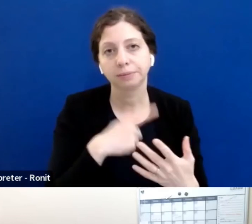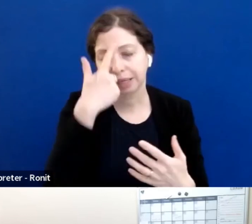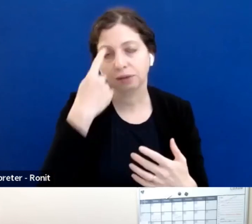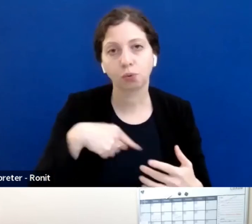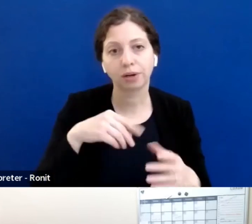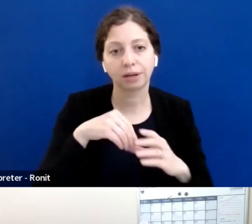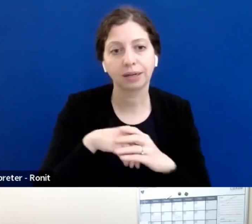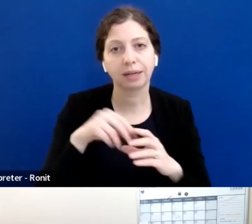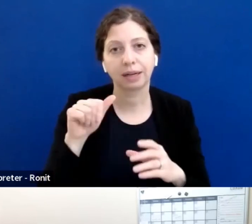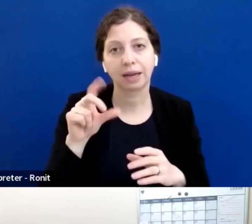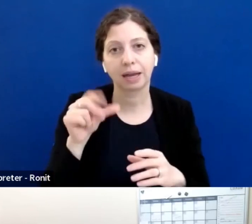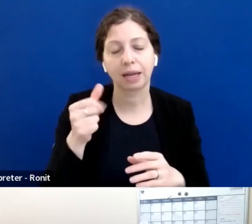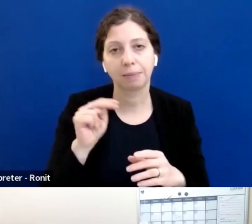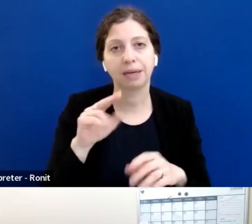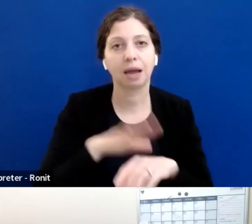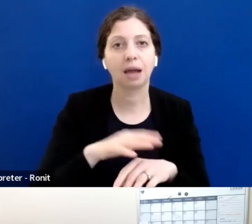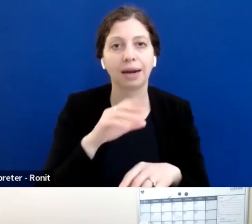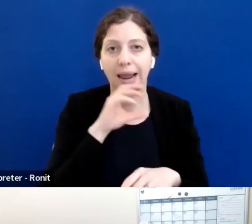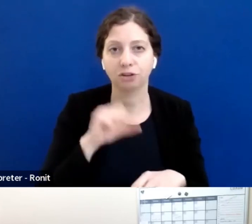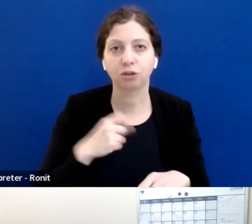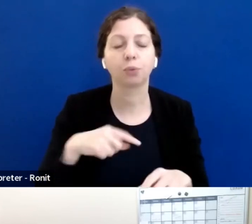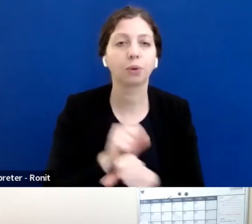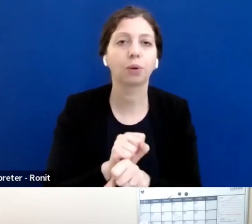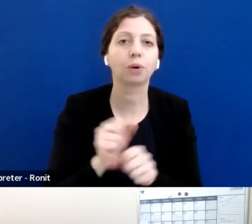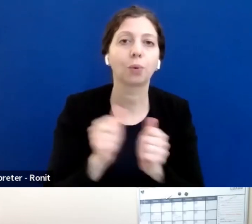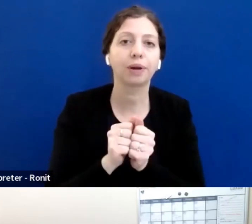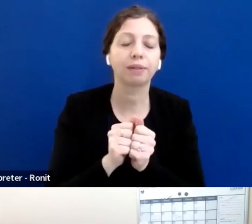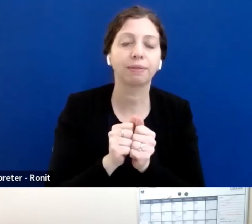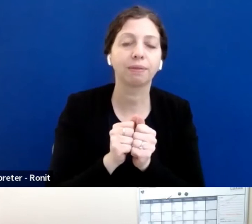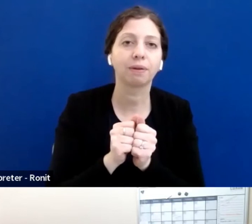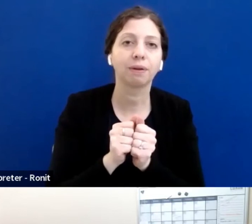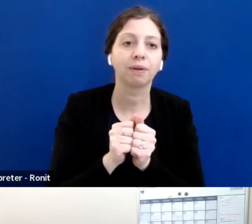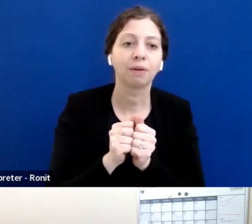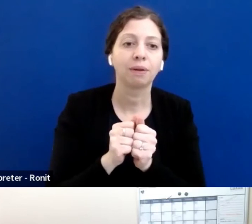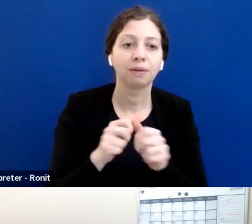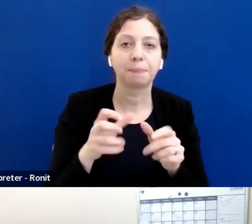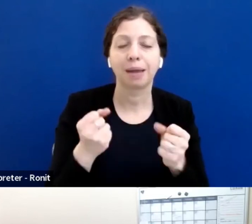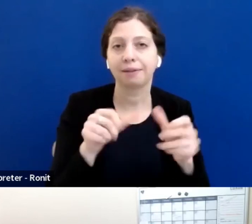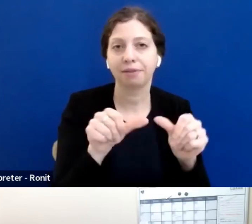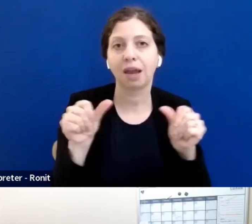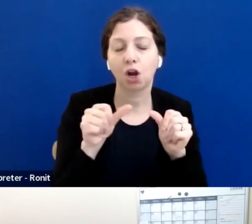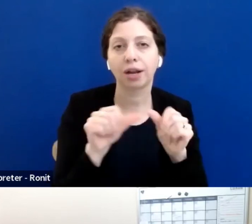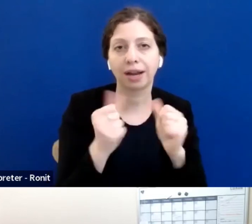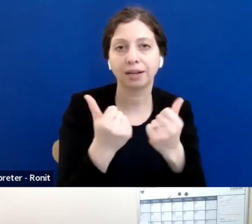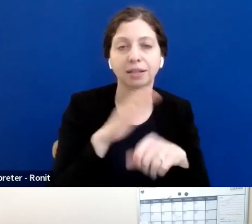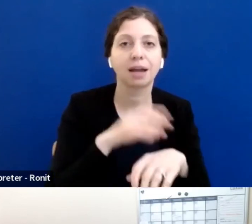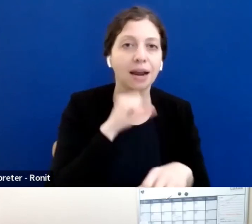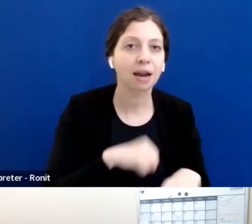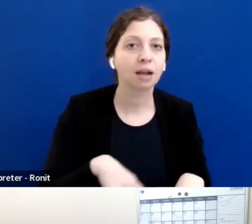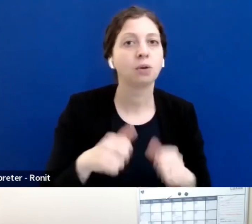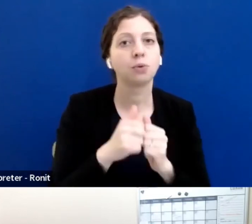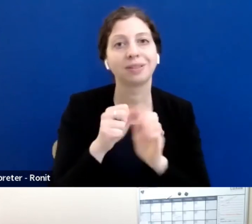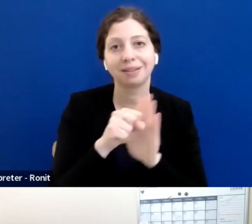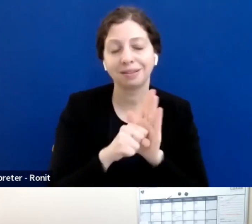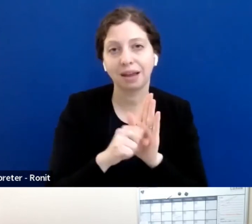the Administration on Aging, we work with a lot of the area agencies on aging. We work with the state units on